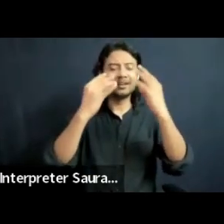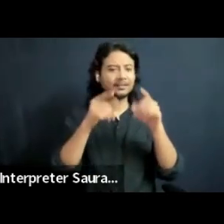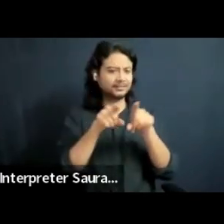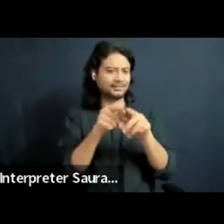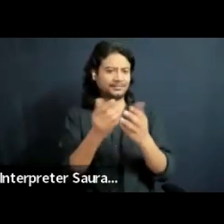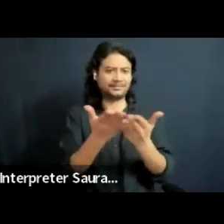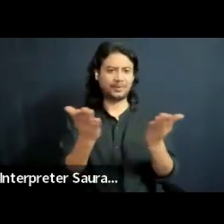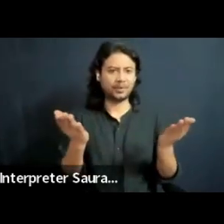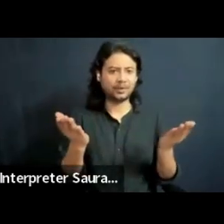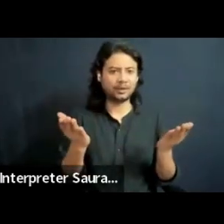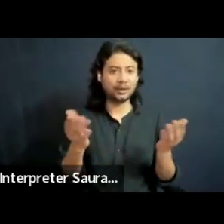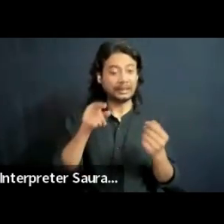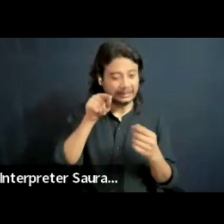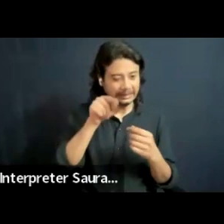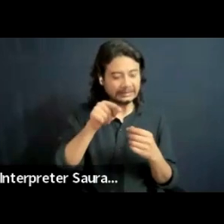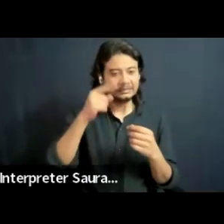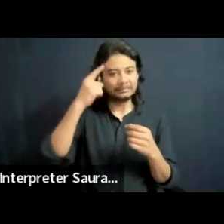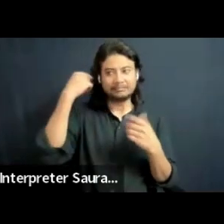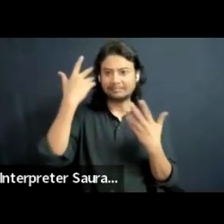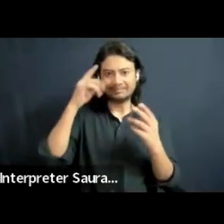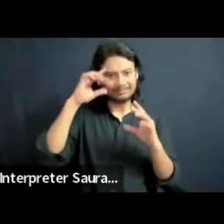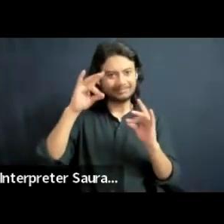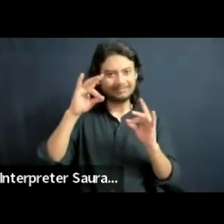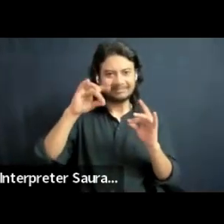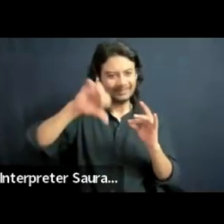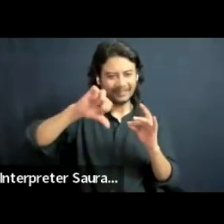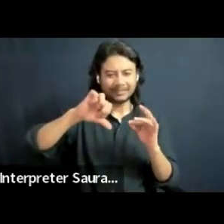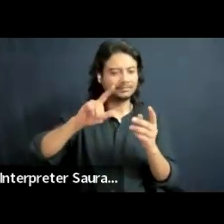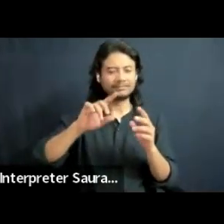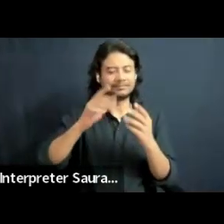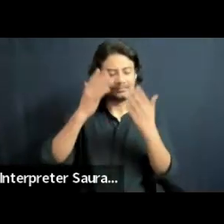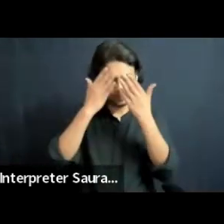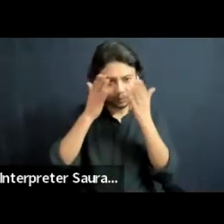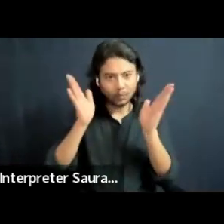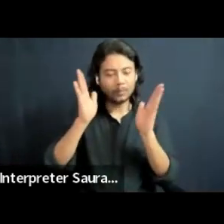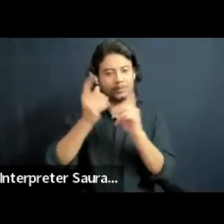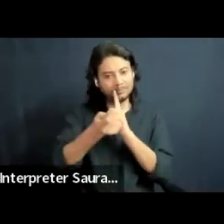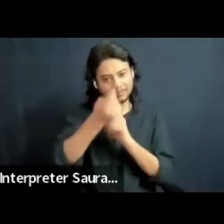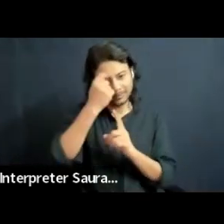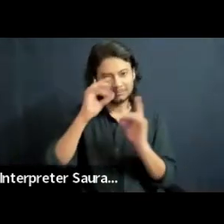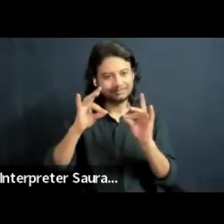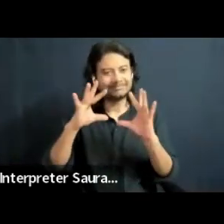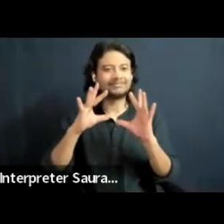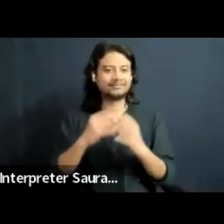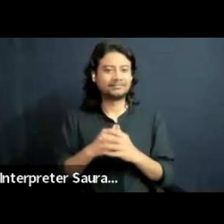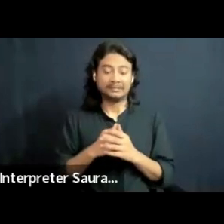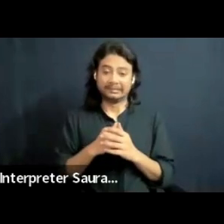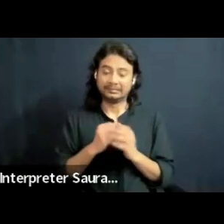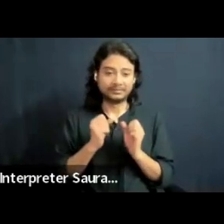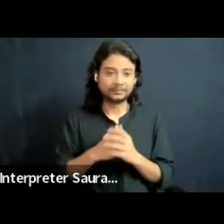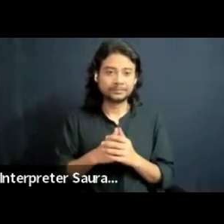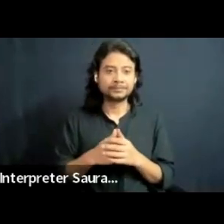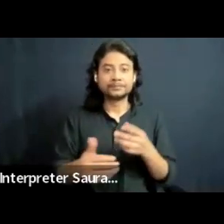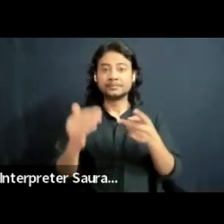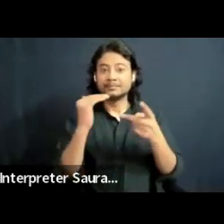that's a profound change in our thinking. Equality and non-discrimination. Now, equality does not mean